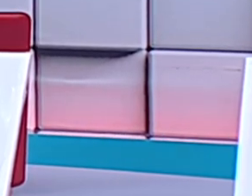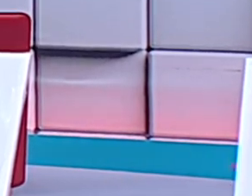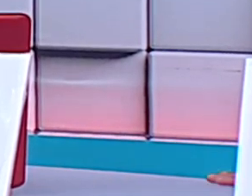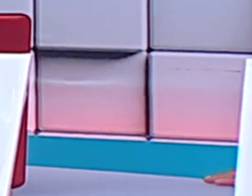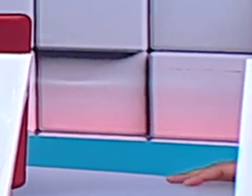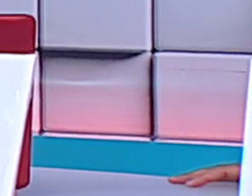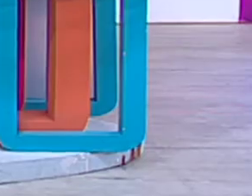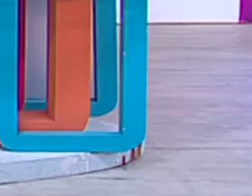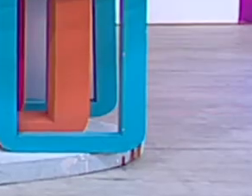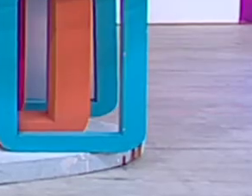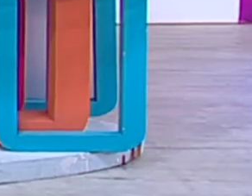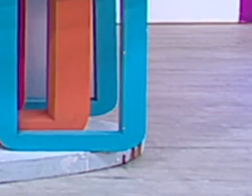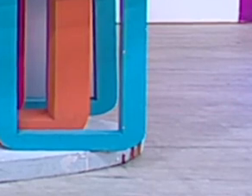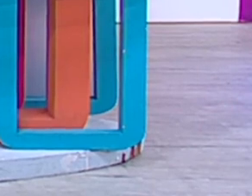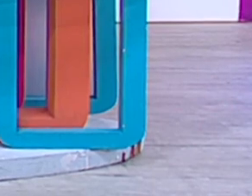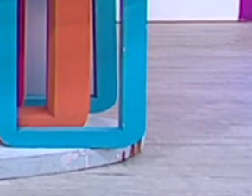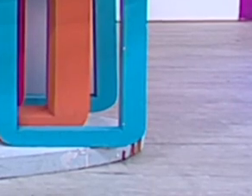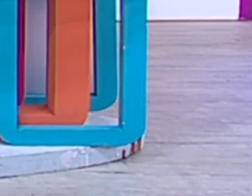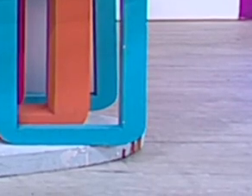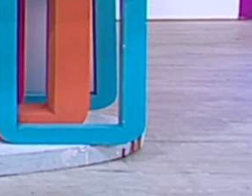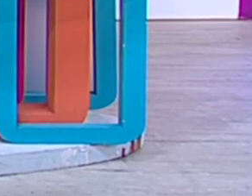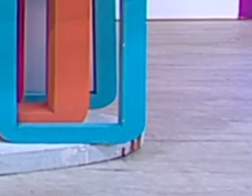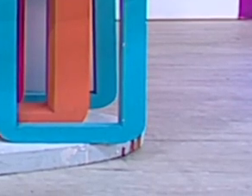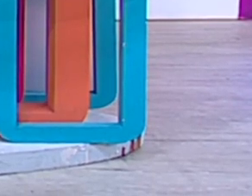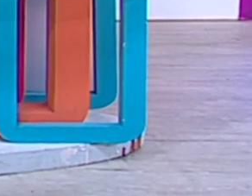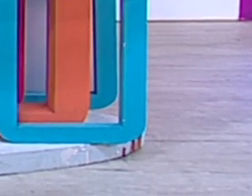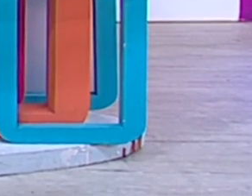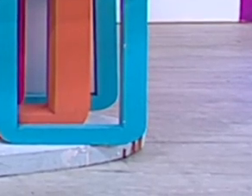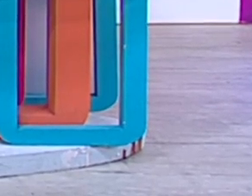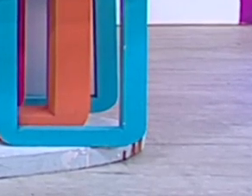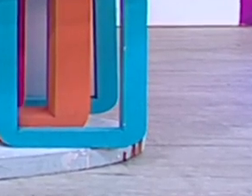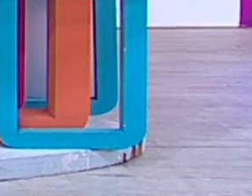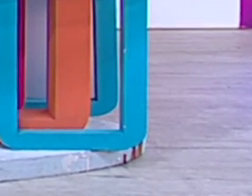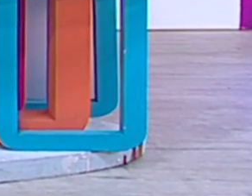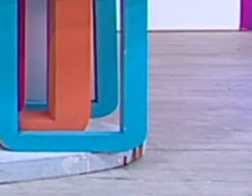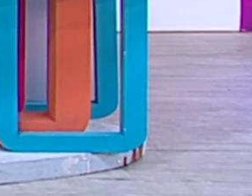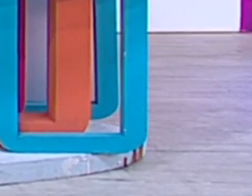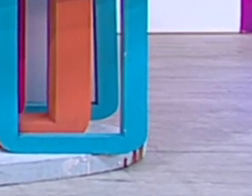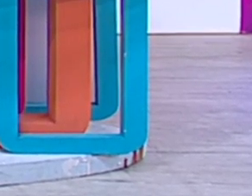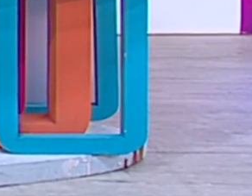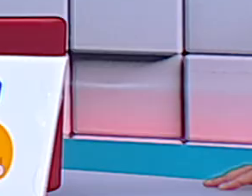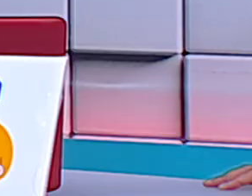Hi Fika. Hi teacher. What are you doing? I'm just doing some online shopping.